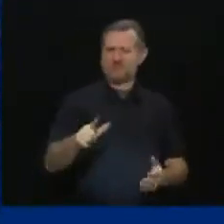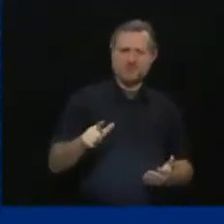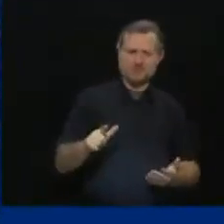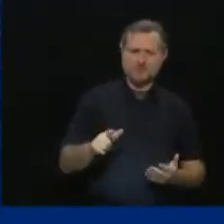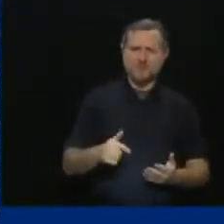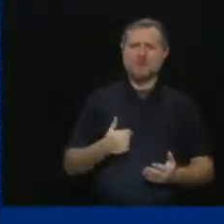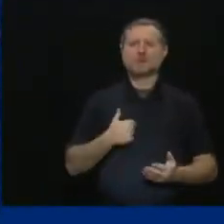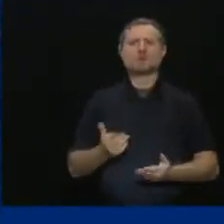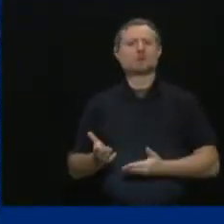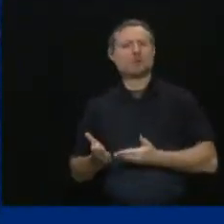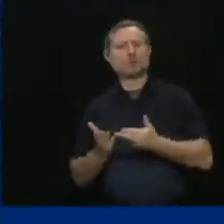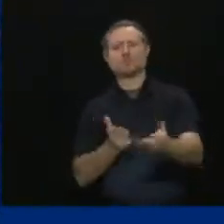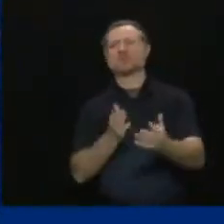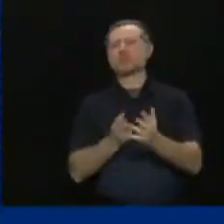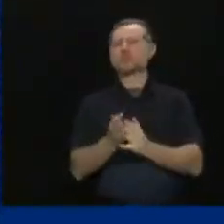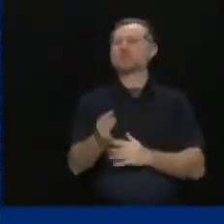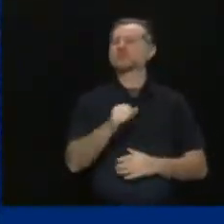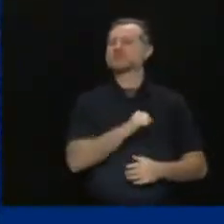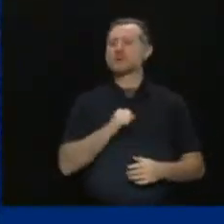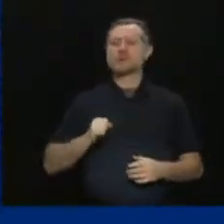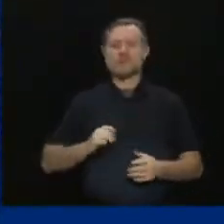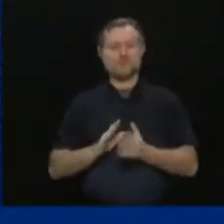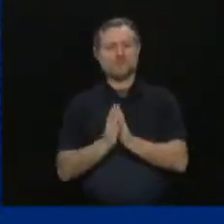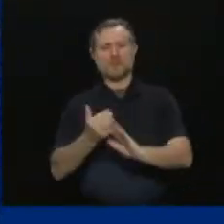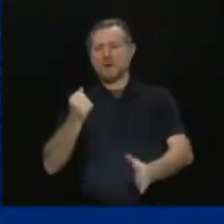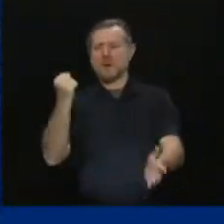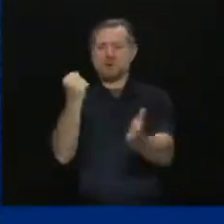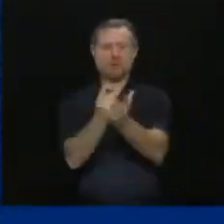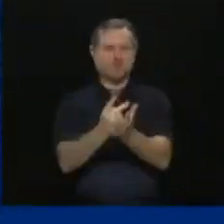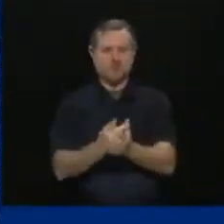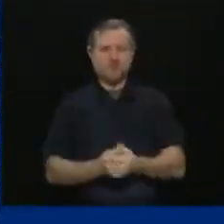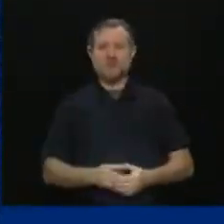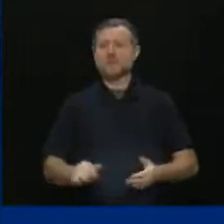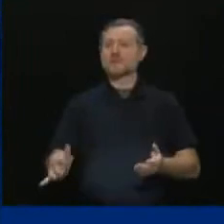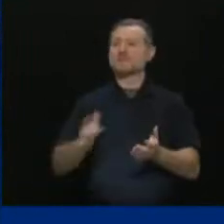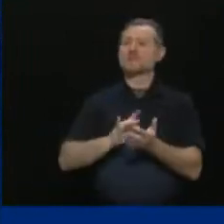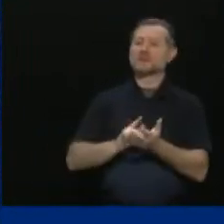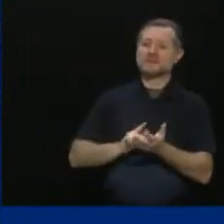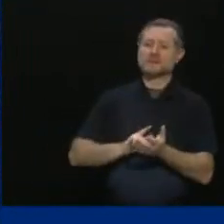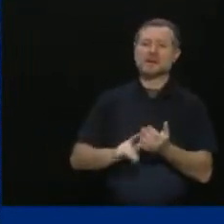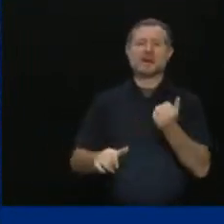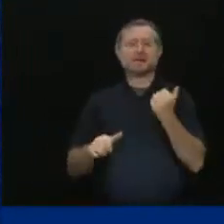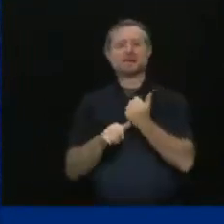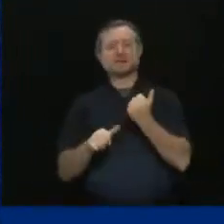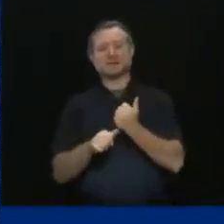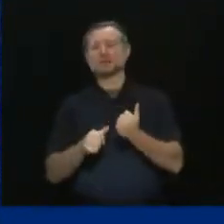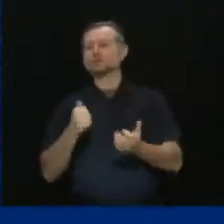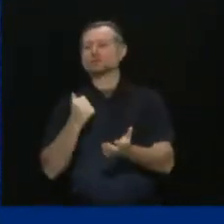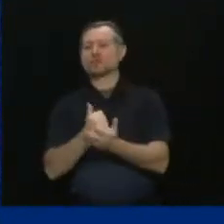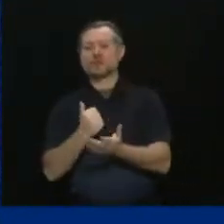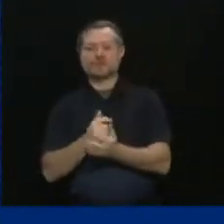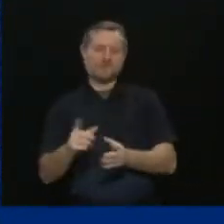strength. And medication-assisted treatment in facilities.